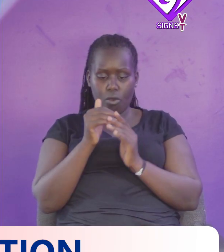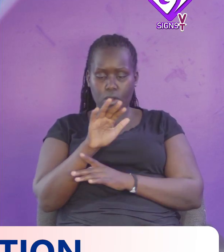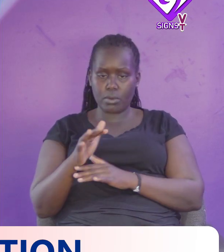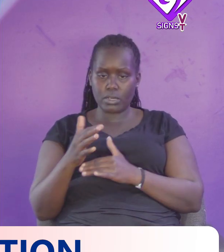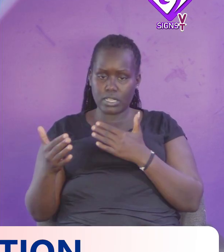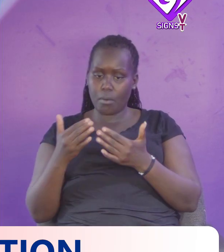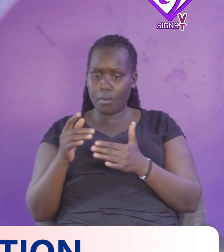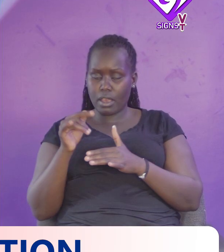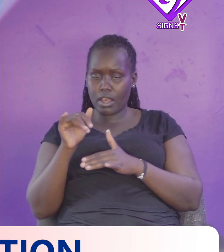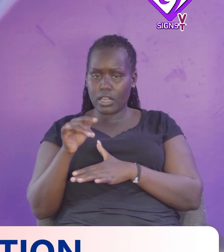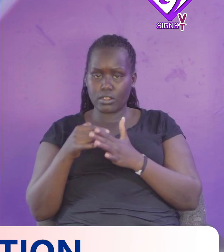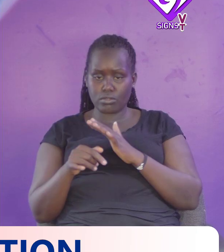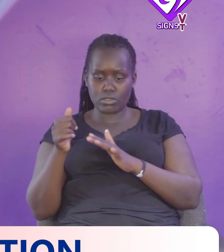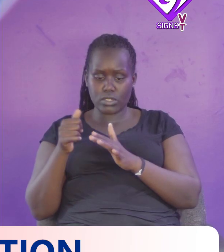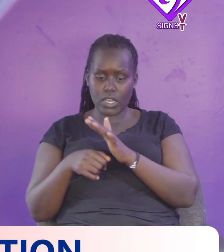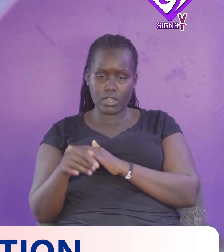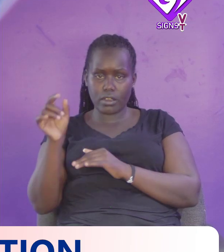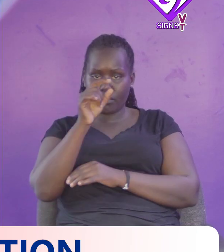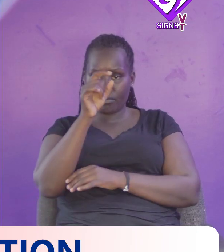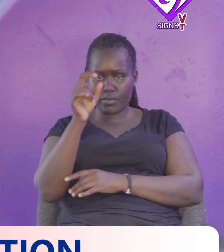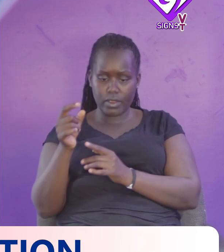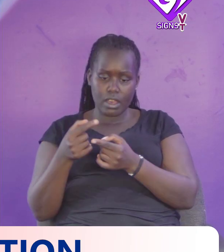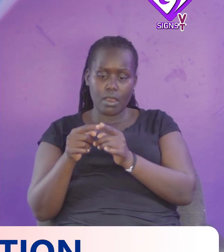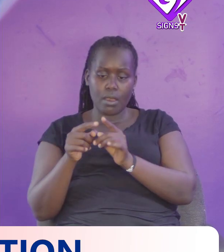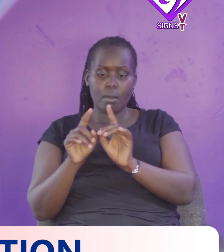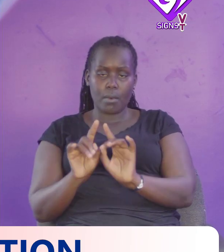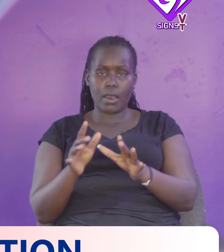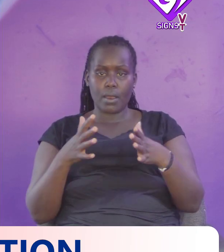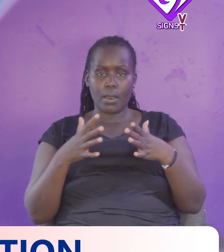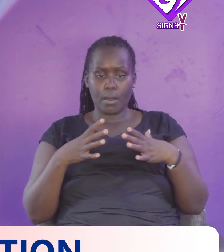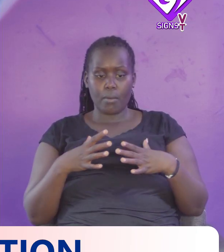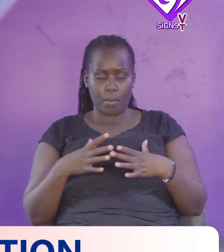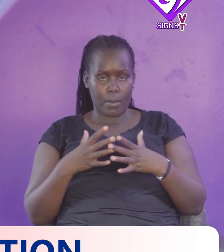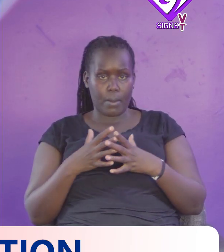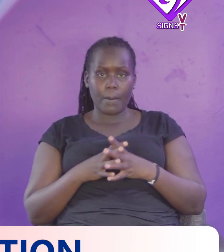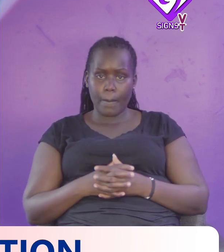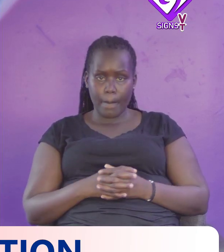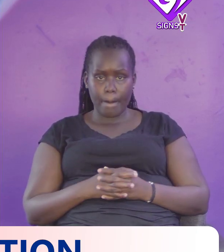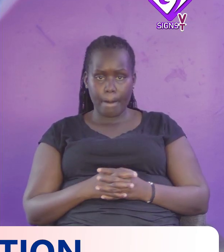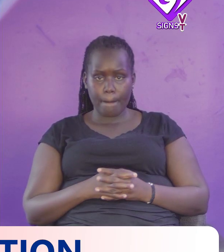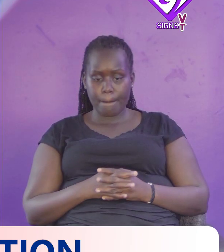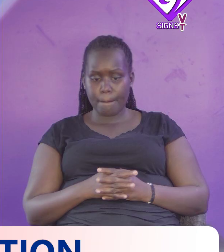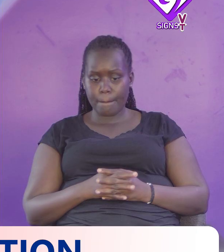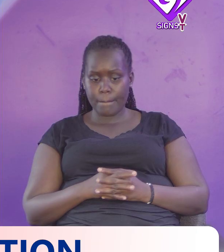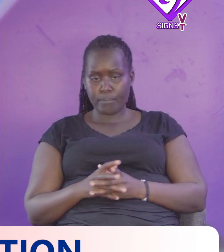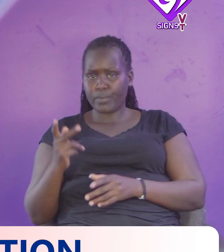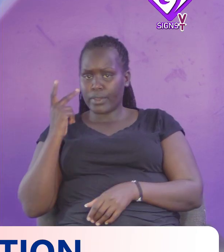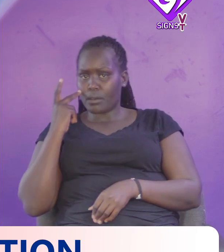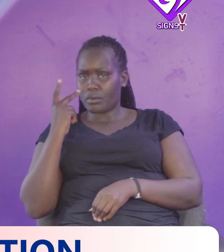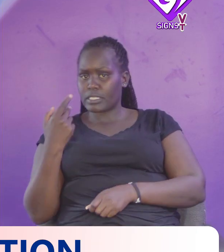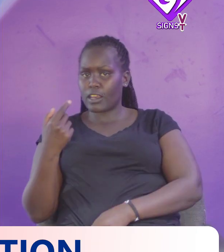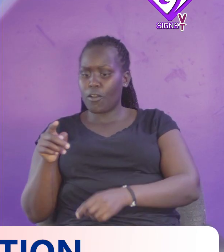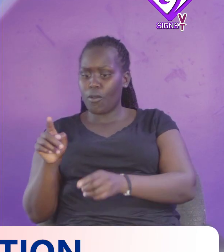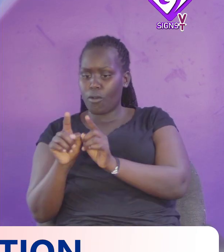what is angering the region. Suddenly, people are angry. Are we seeing this also going to happen